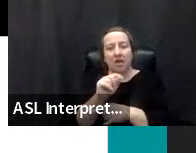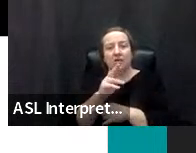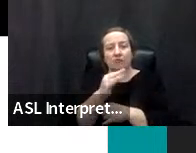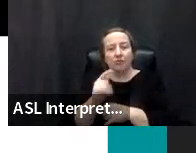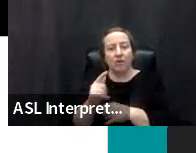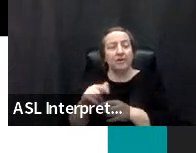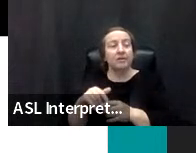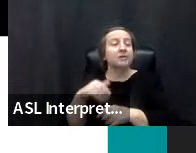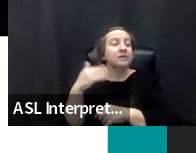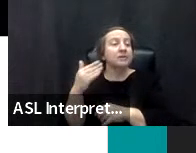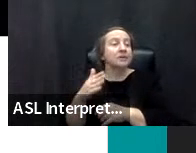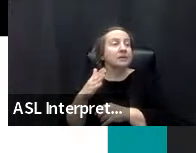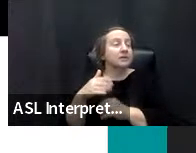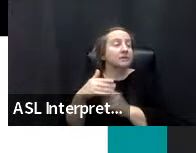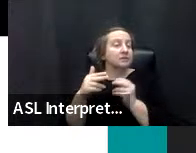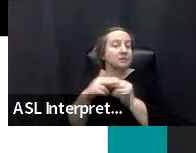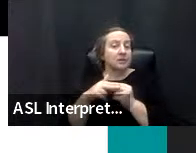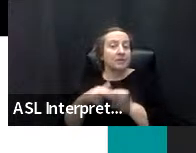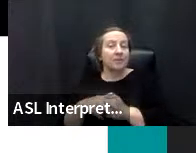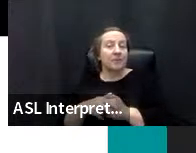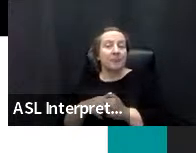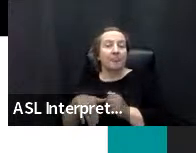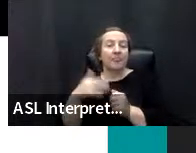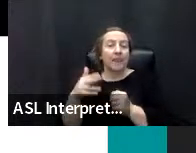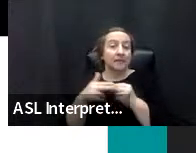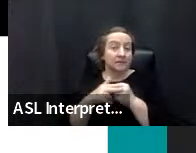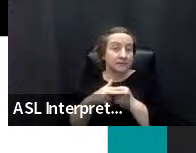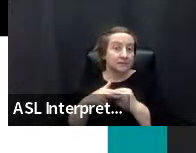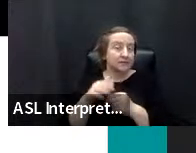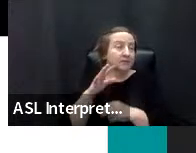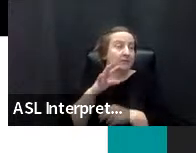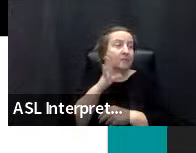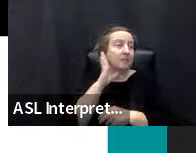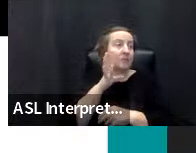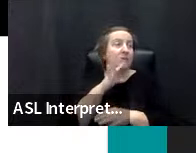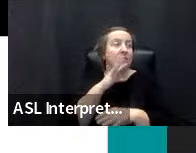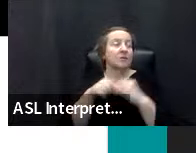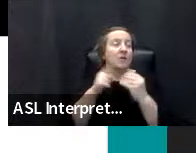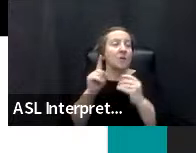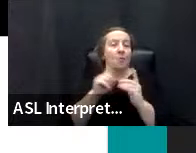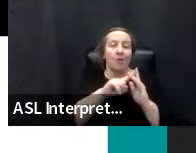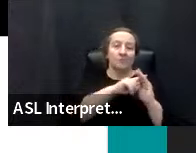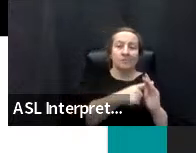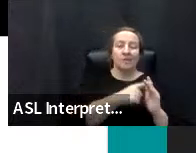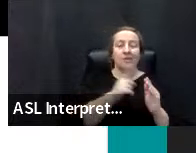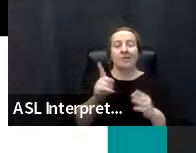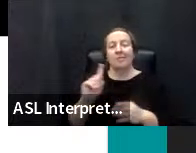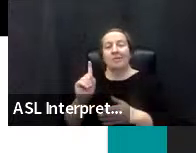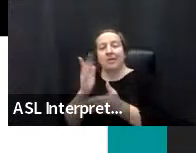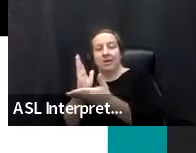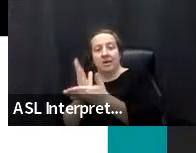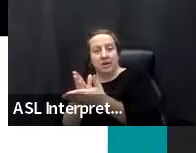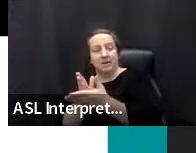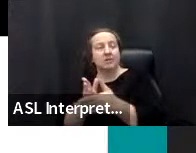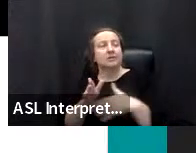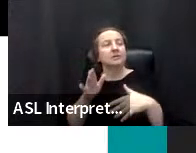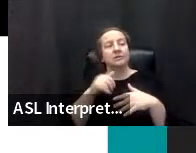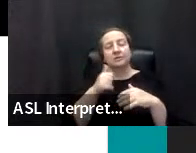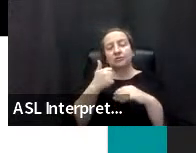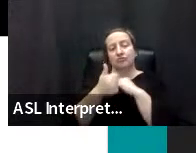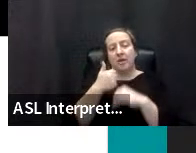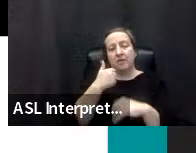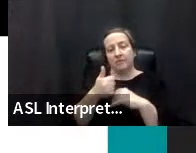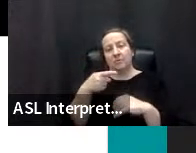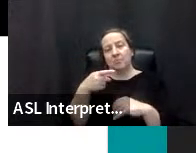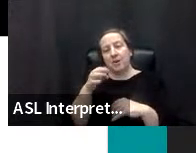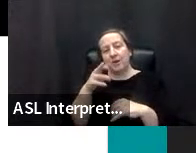Next, next slide. Next, I'm going to get into origin and destination kind of travel patterns. We've collected